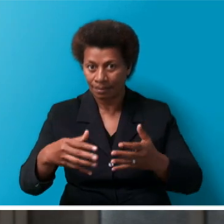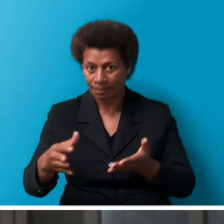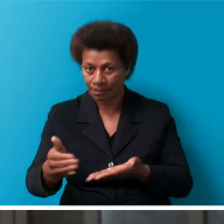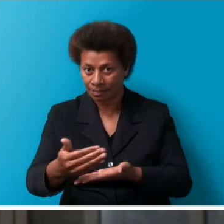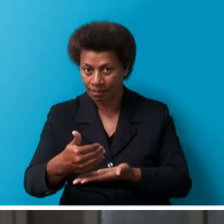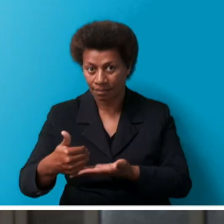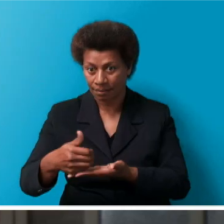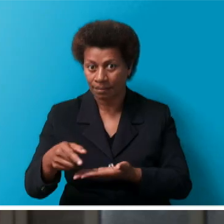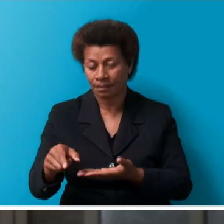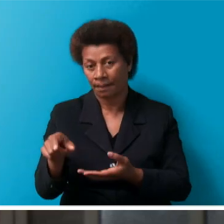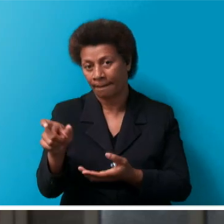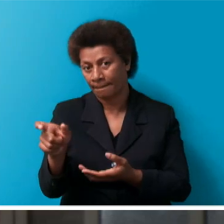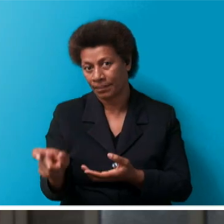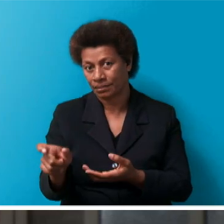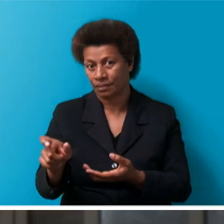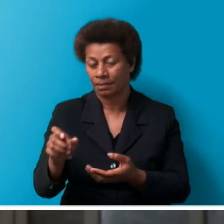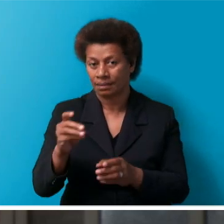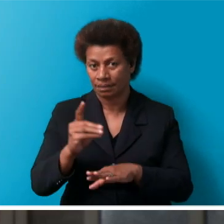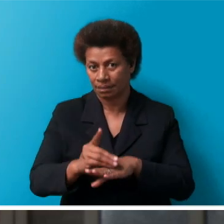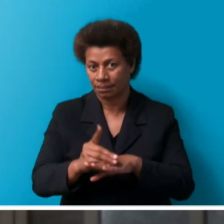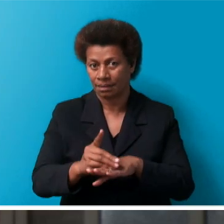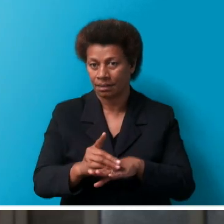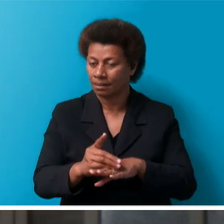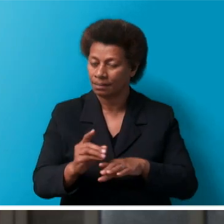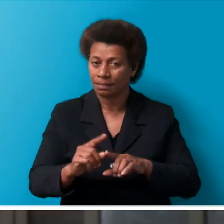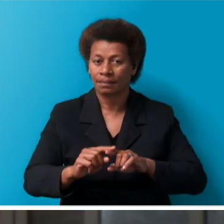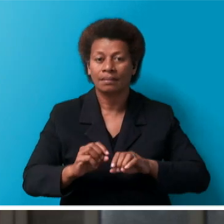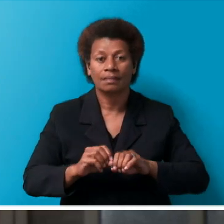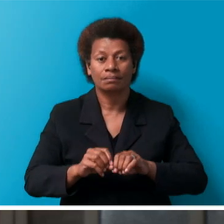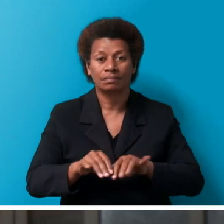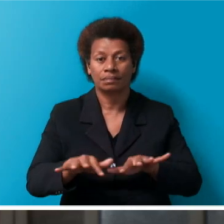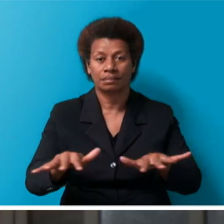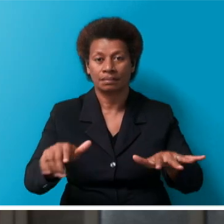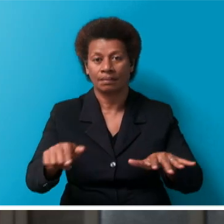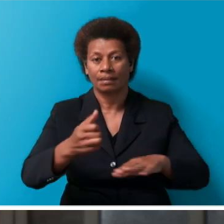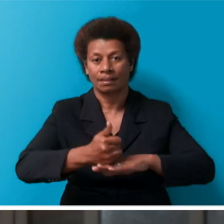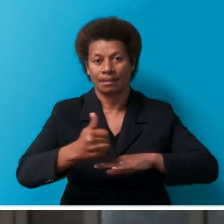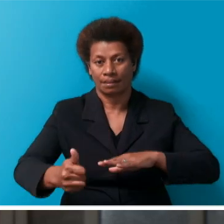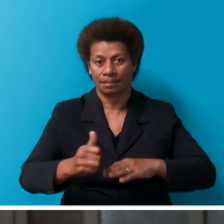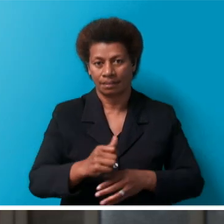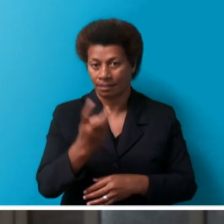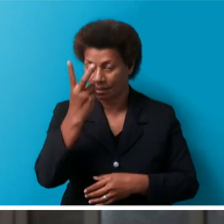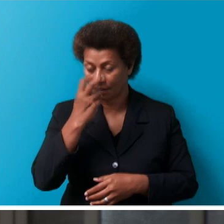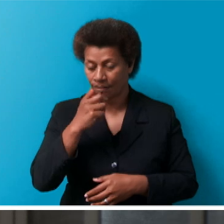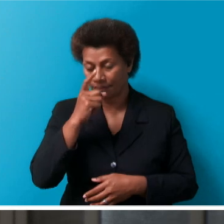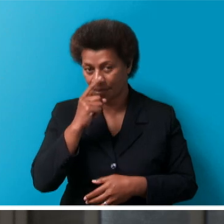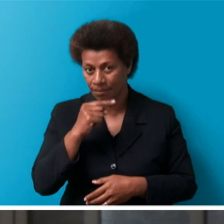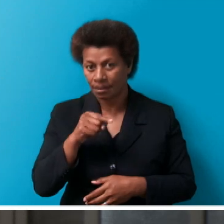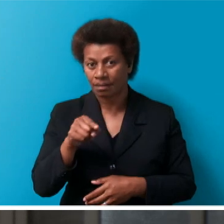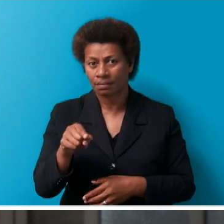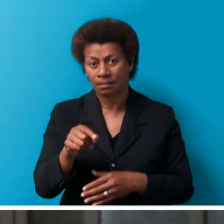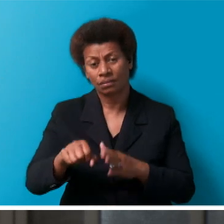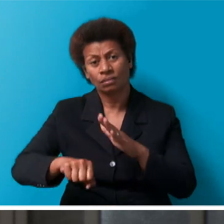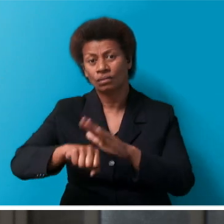for persons with disabilities right across the government. Mr. Speaker, older persons have topped the suicide numbers